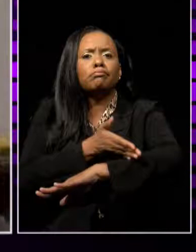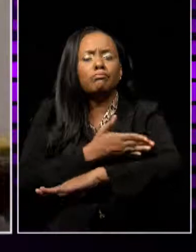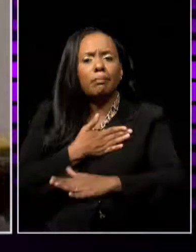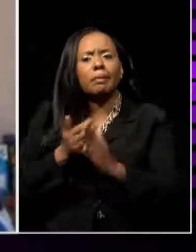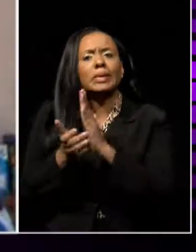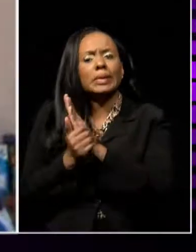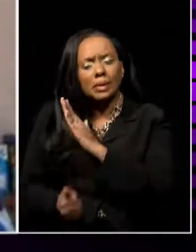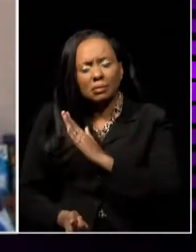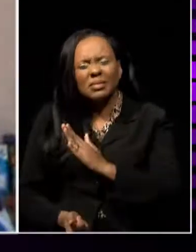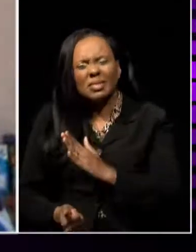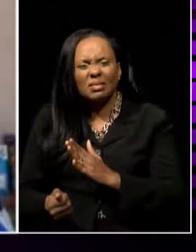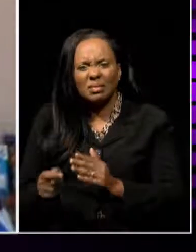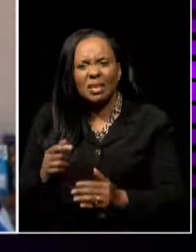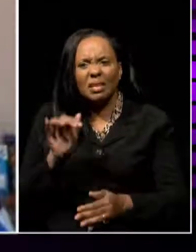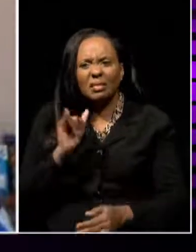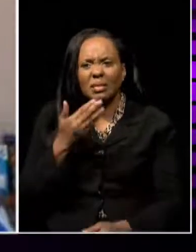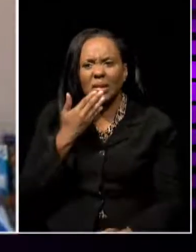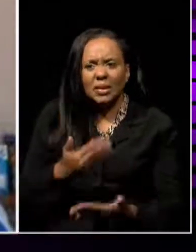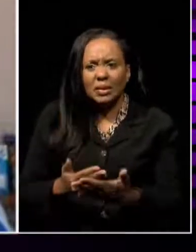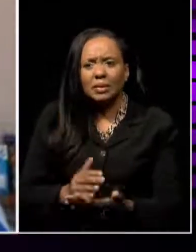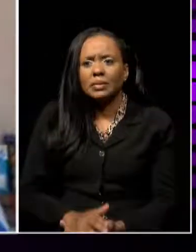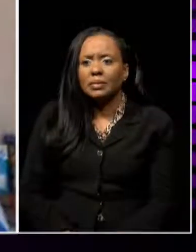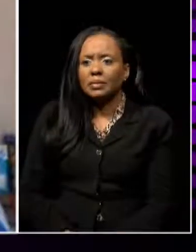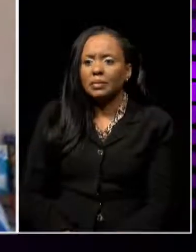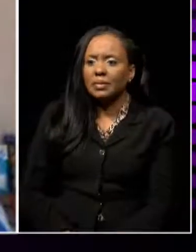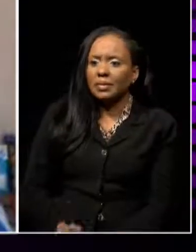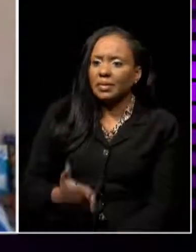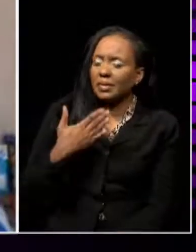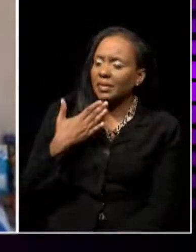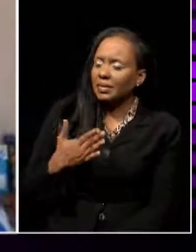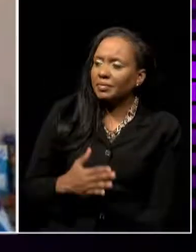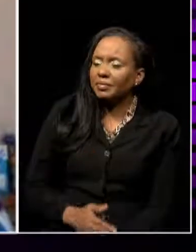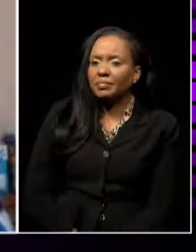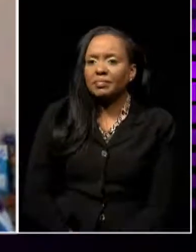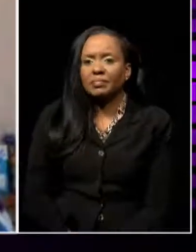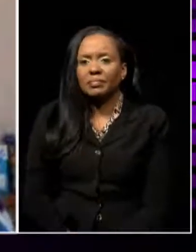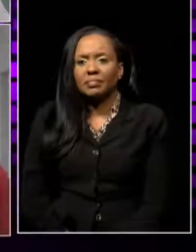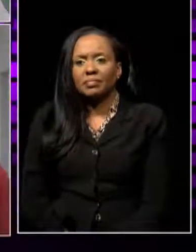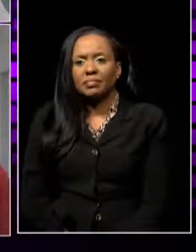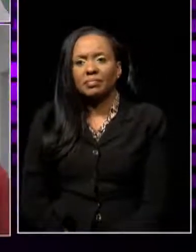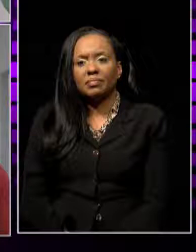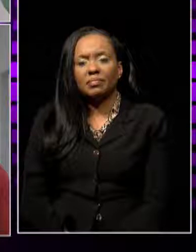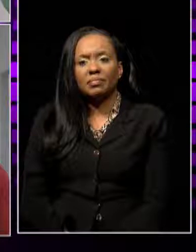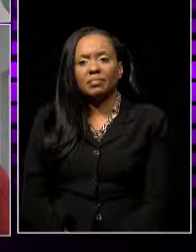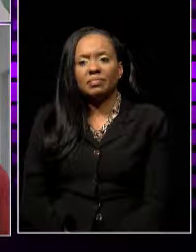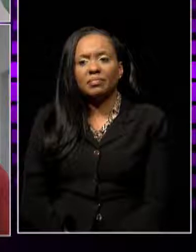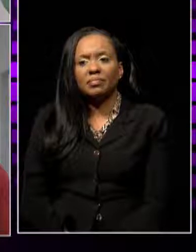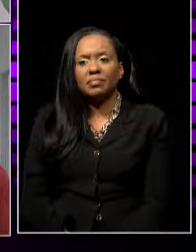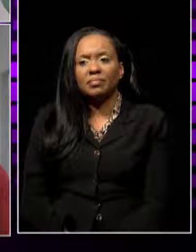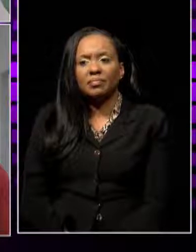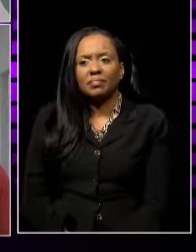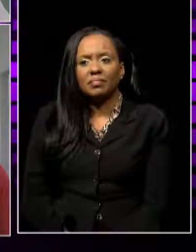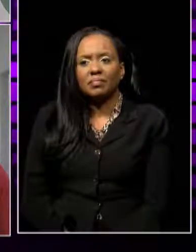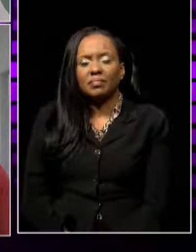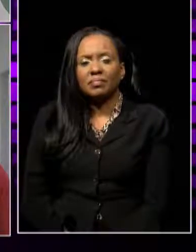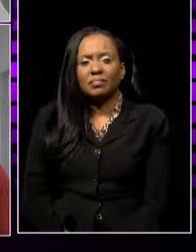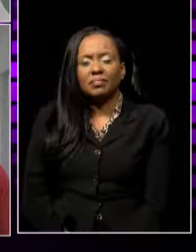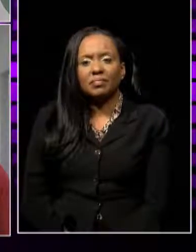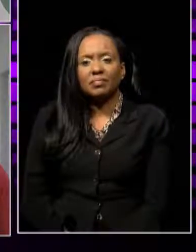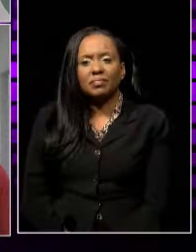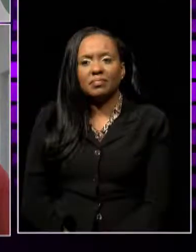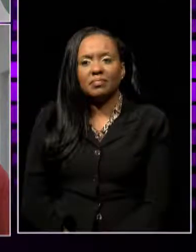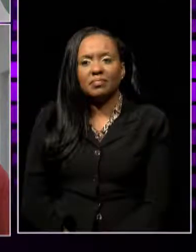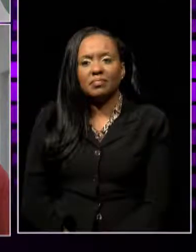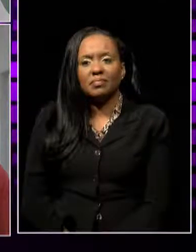good. Yes, thank you. But Ms. Coward, as a parent, and we've